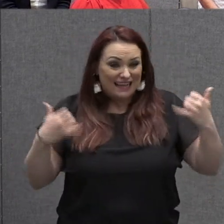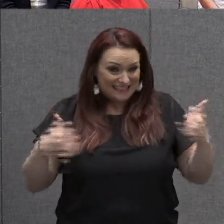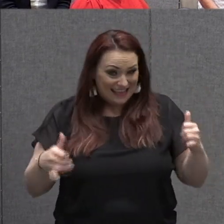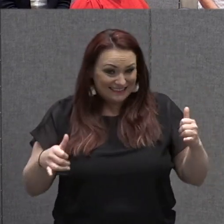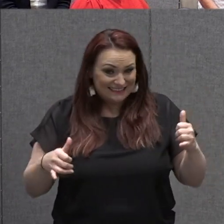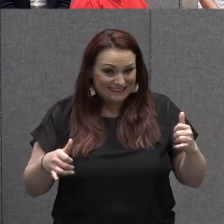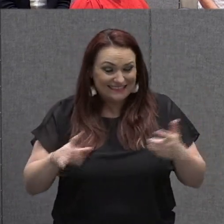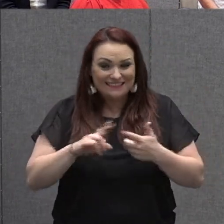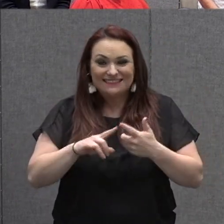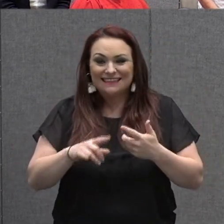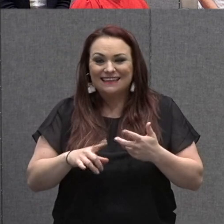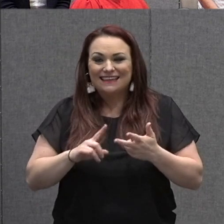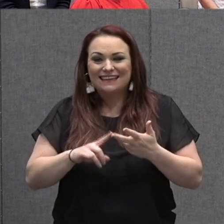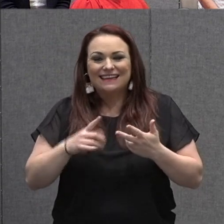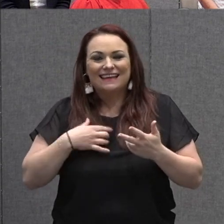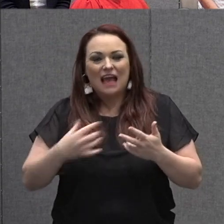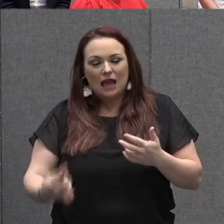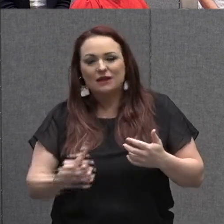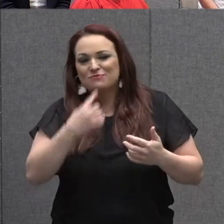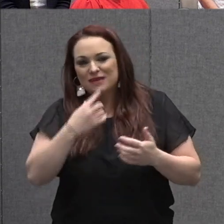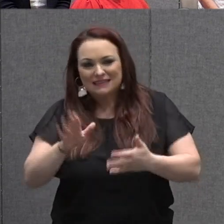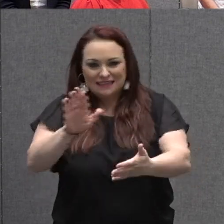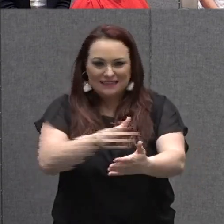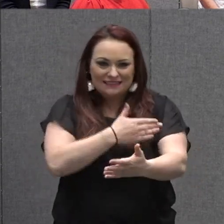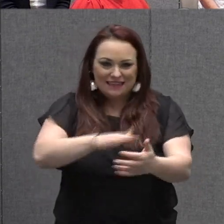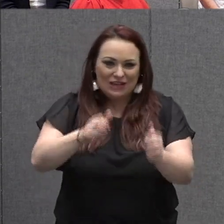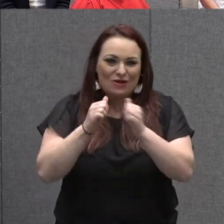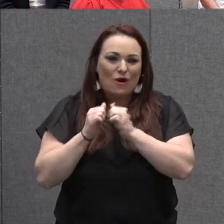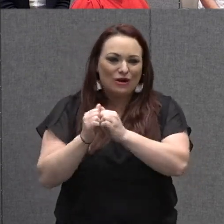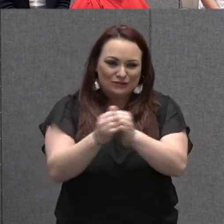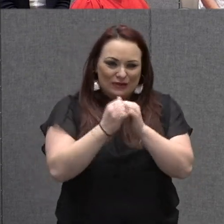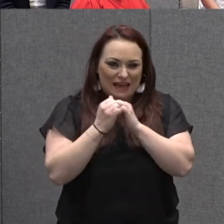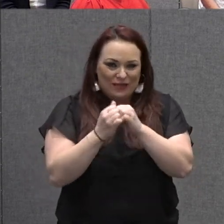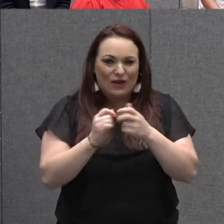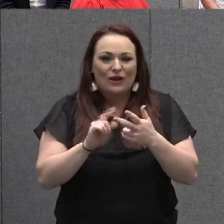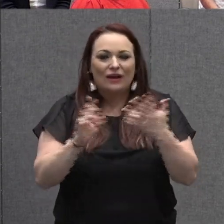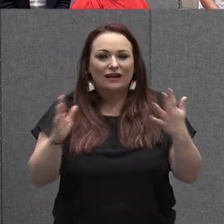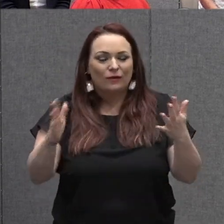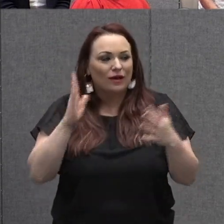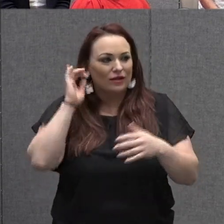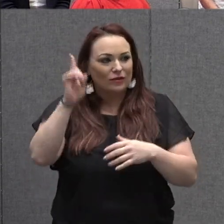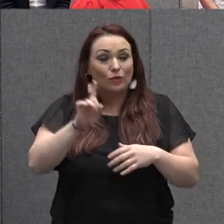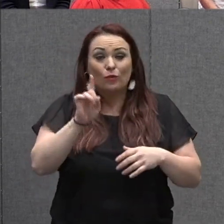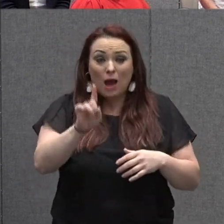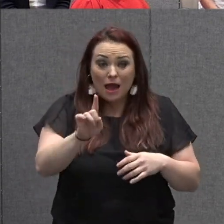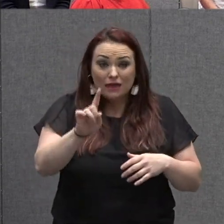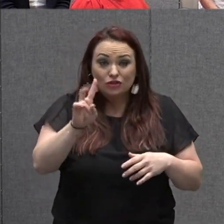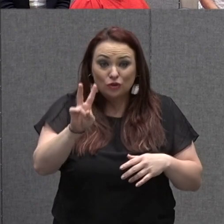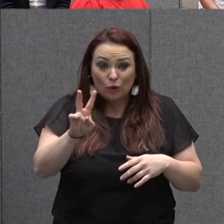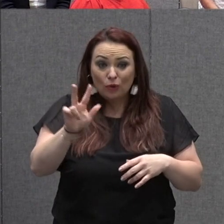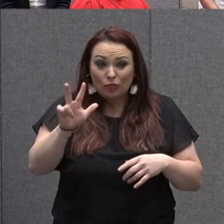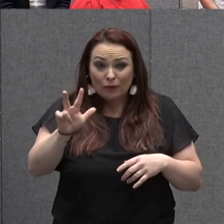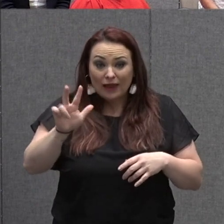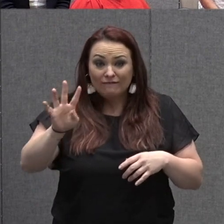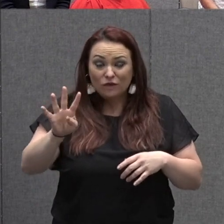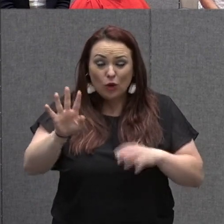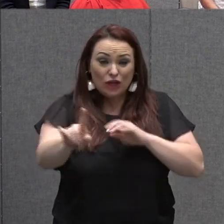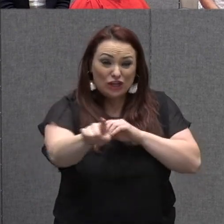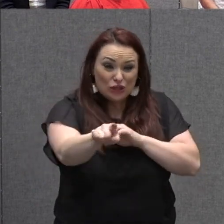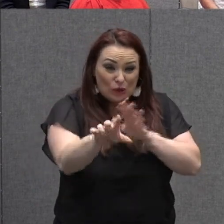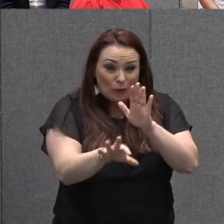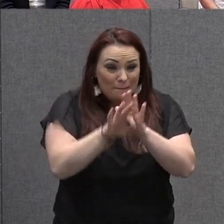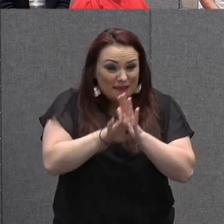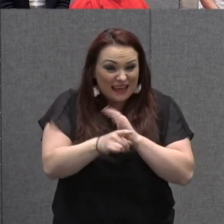recess, and I miss singing all together. Okay? I'm going to give you a 1, 2, 3, 4. You're going to pick the part